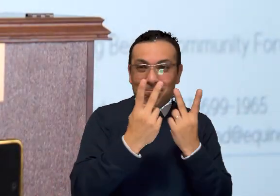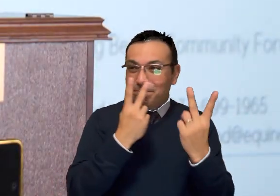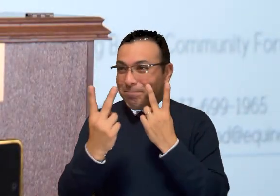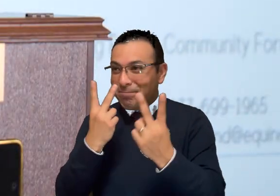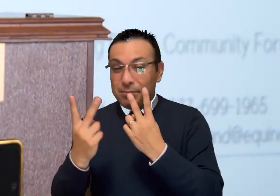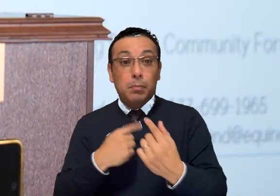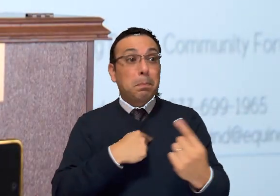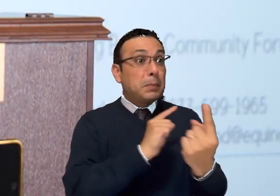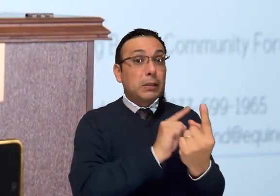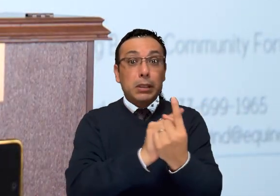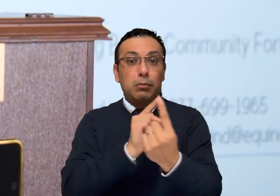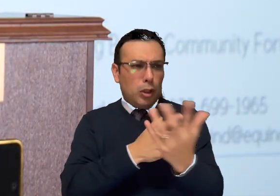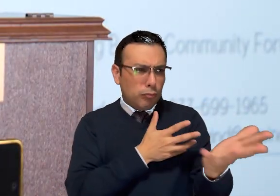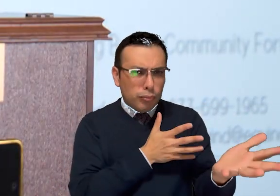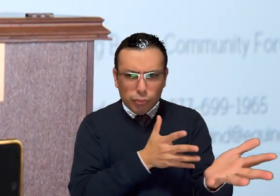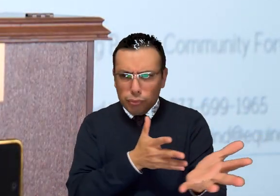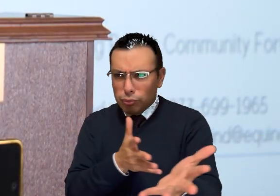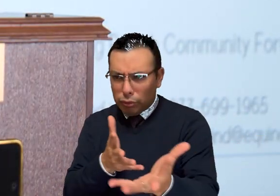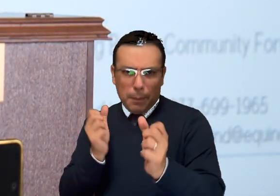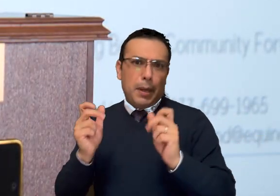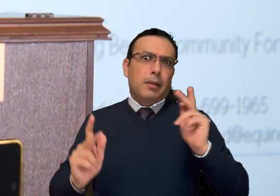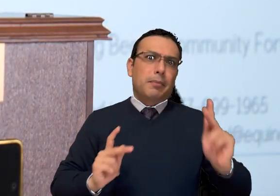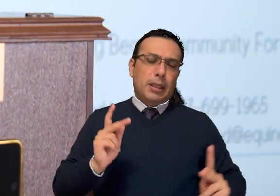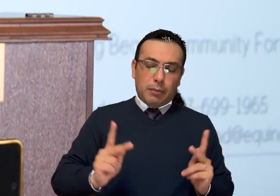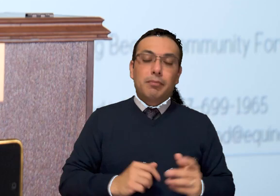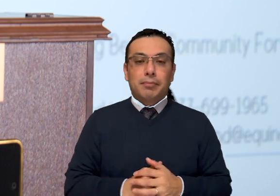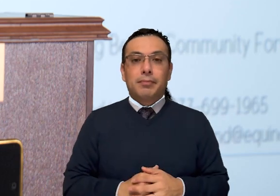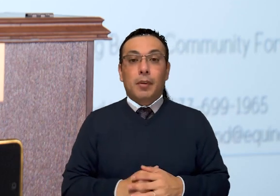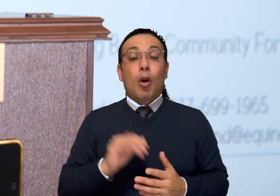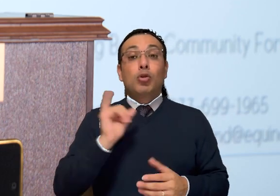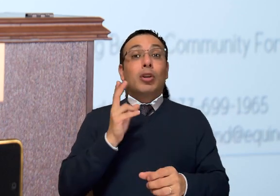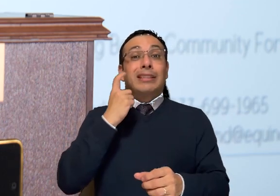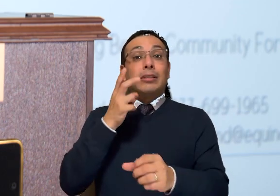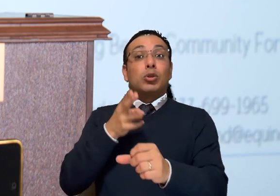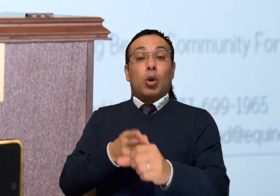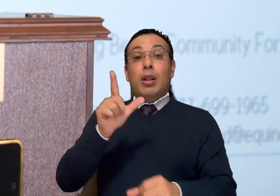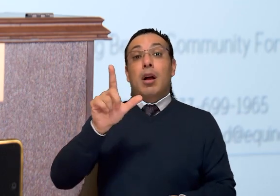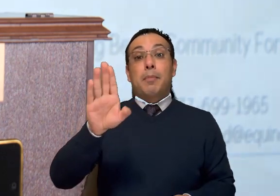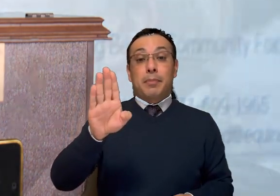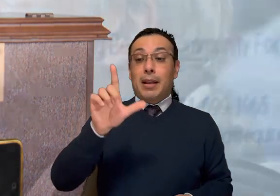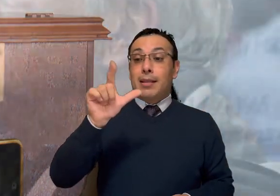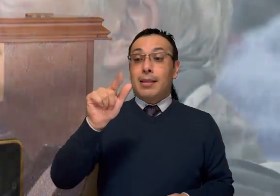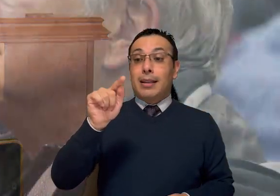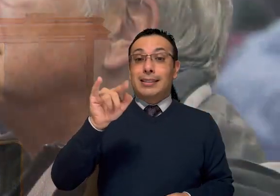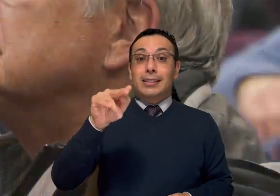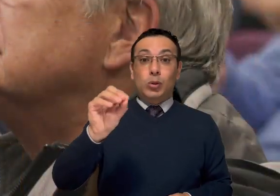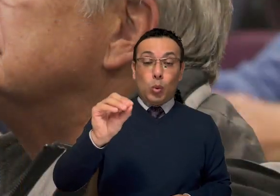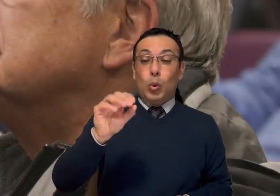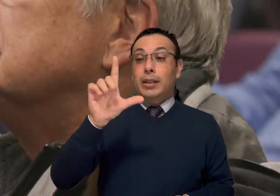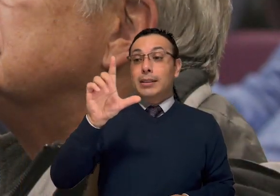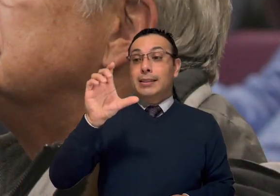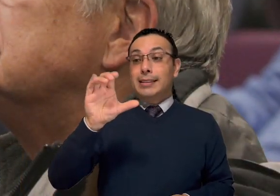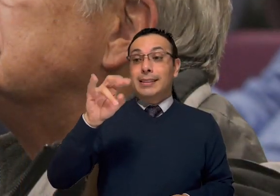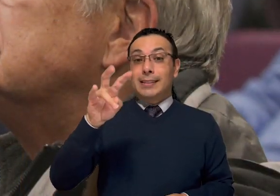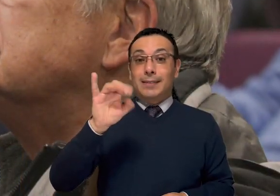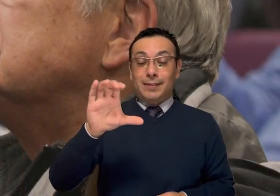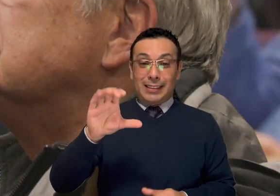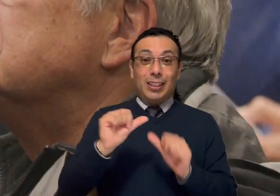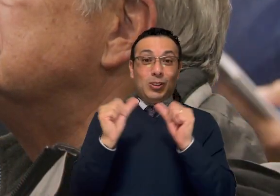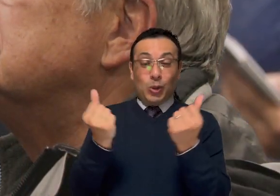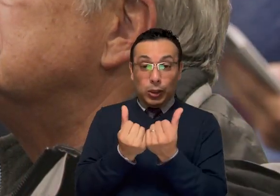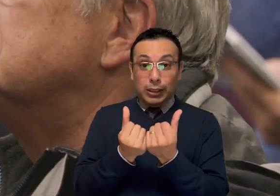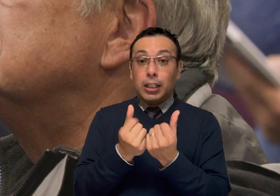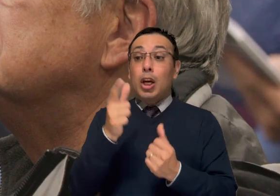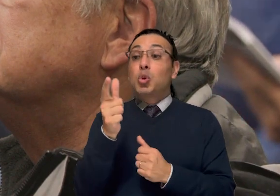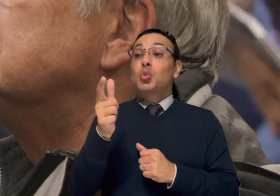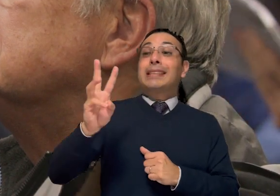We also recently joined the Long Beach Latino Civic Association's 26th Annual Gala. We are